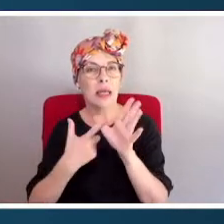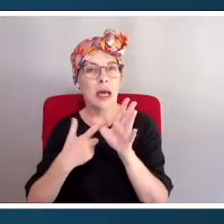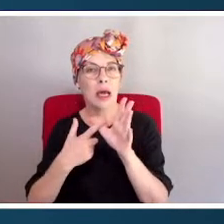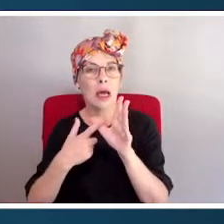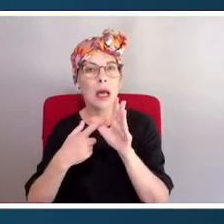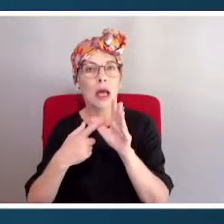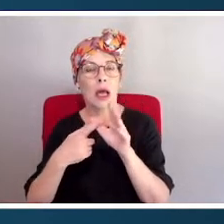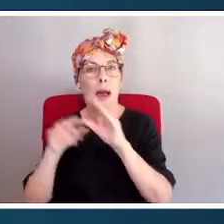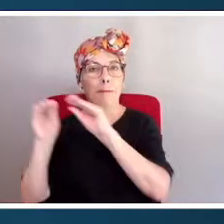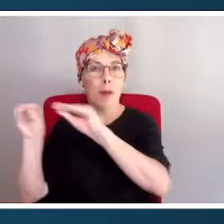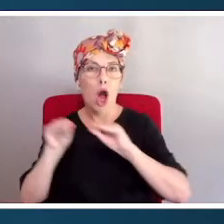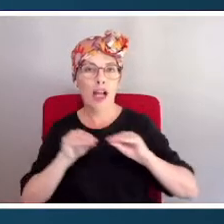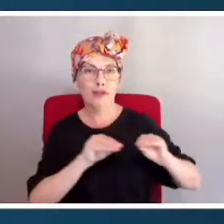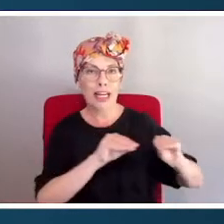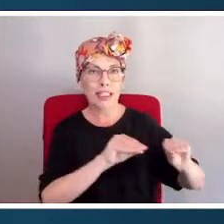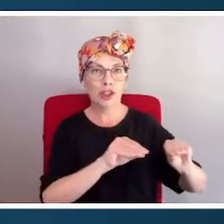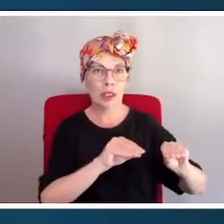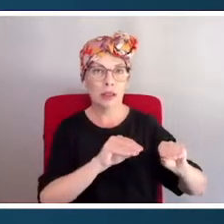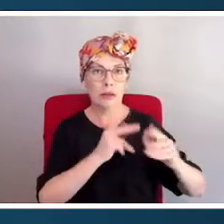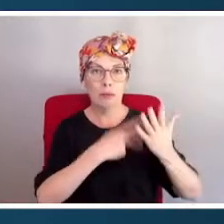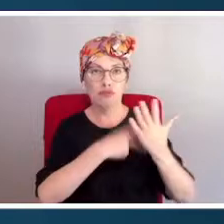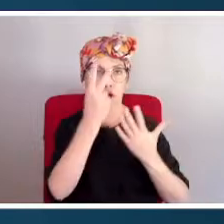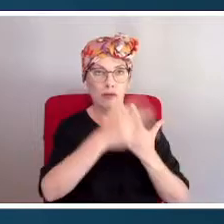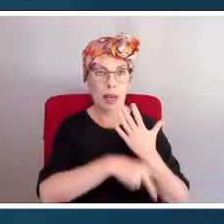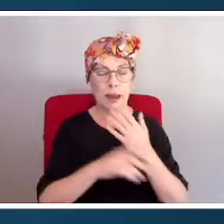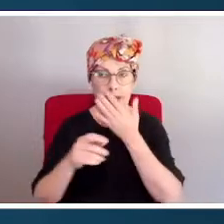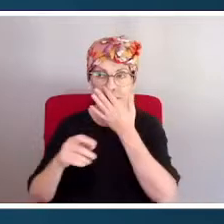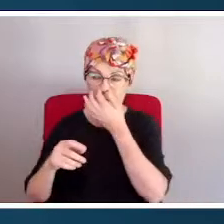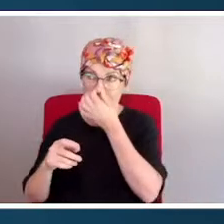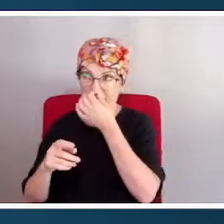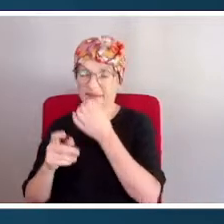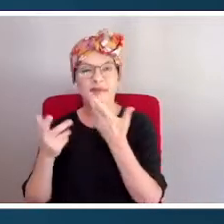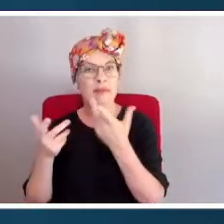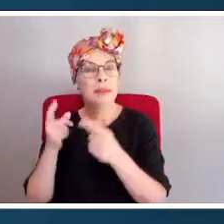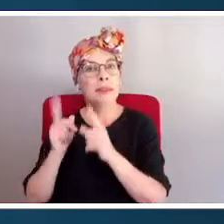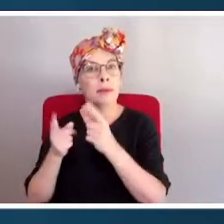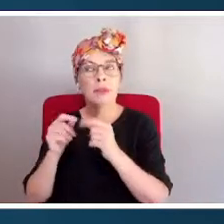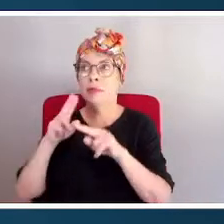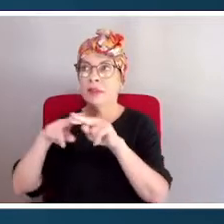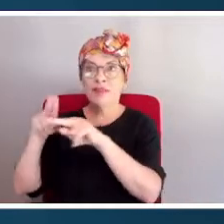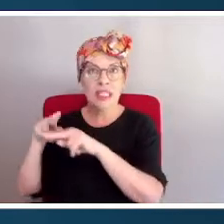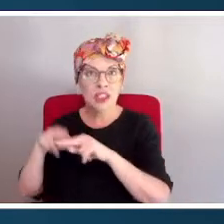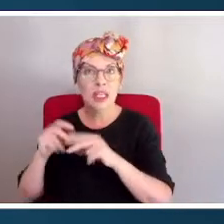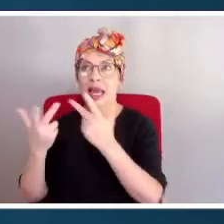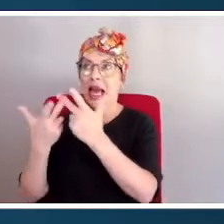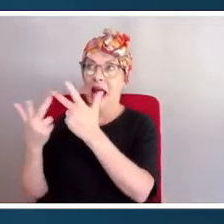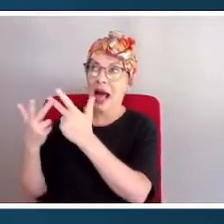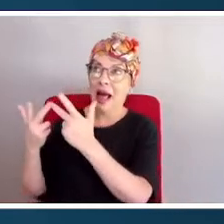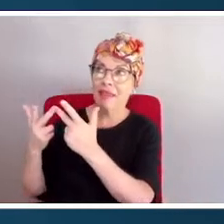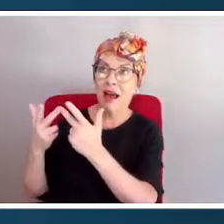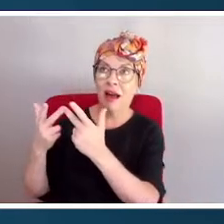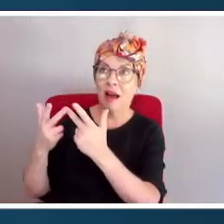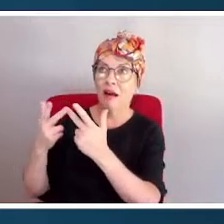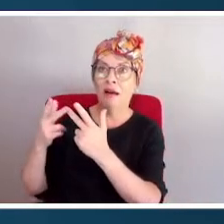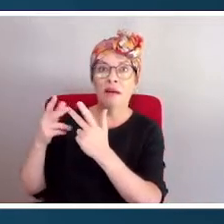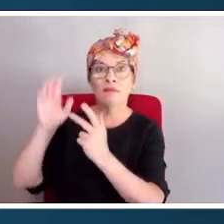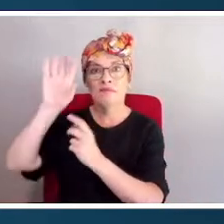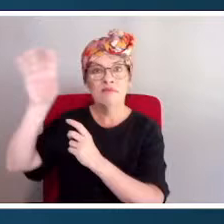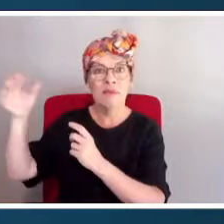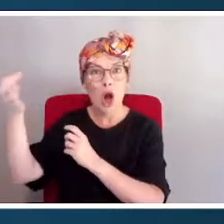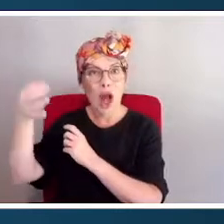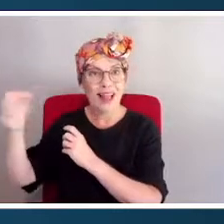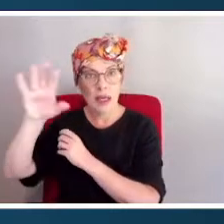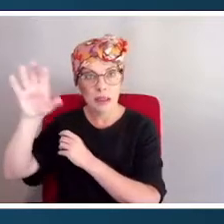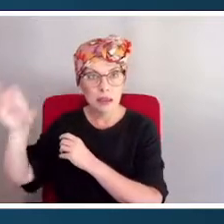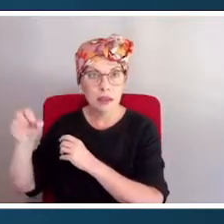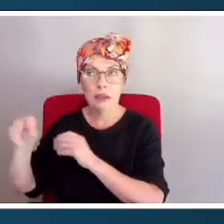of Fiji's and other countries' best professionals coming to Australia and